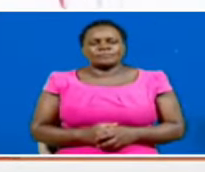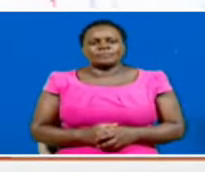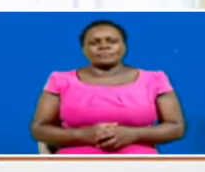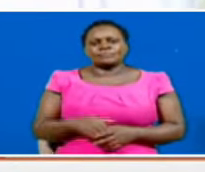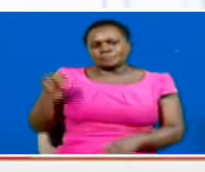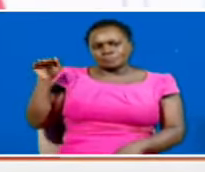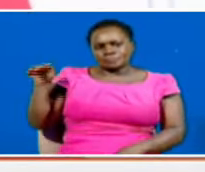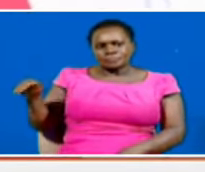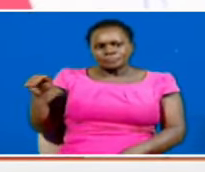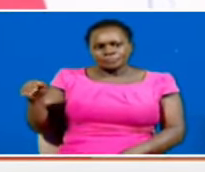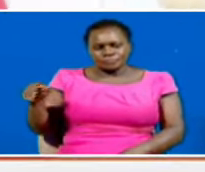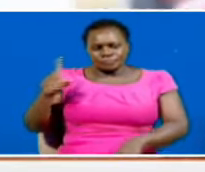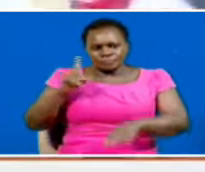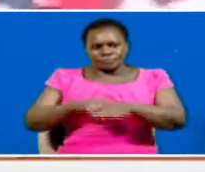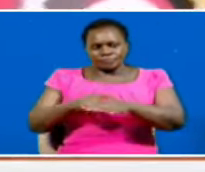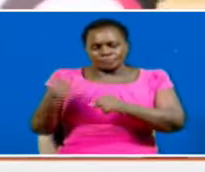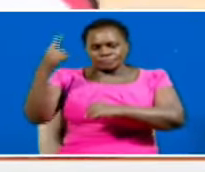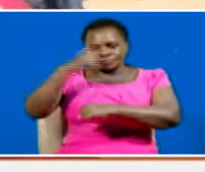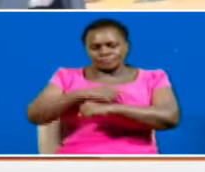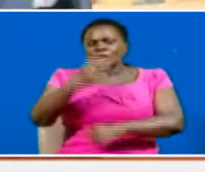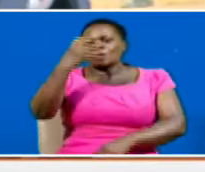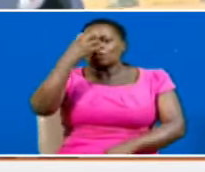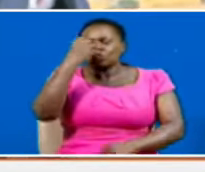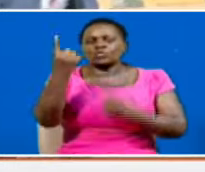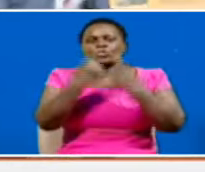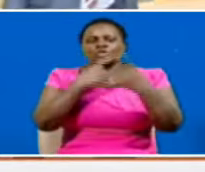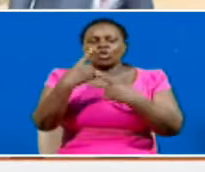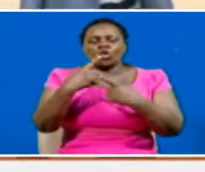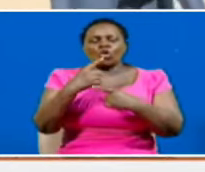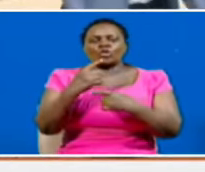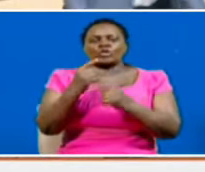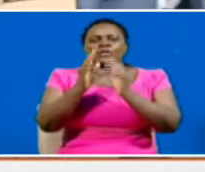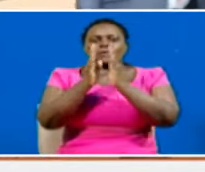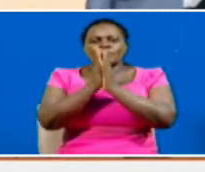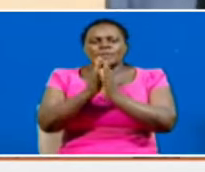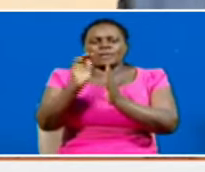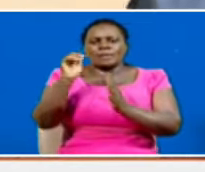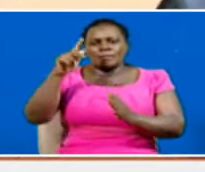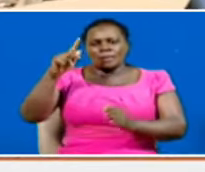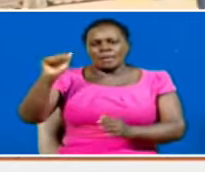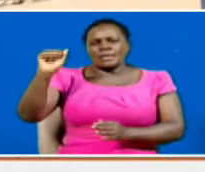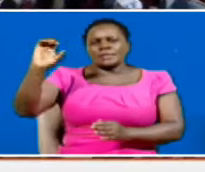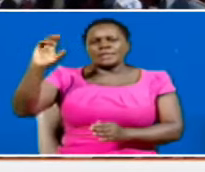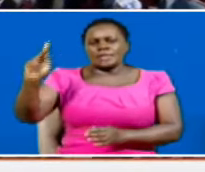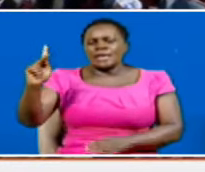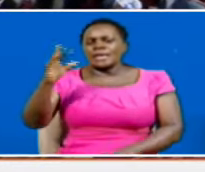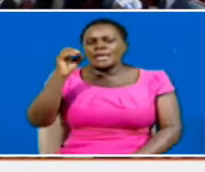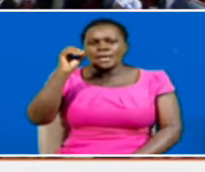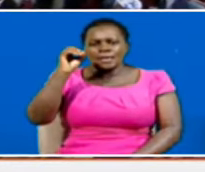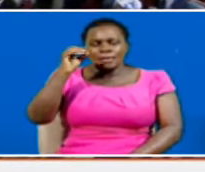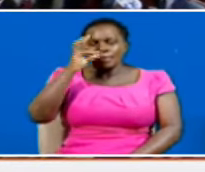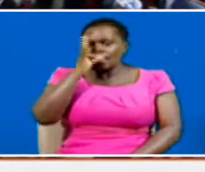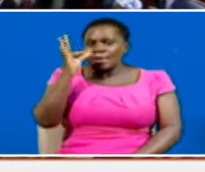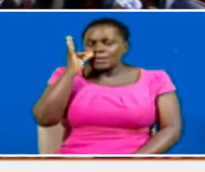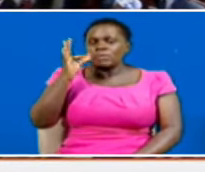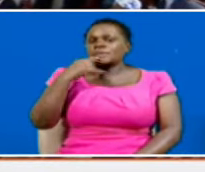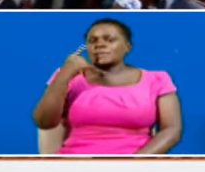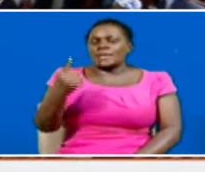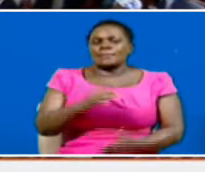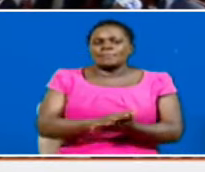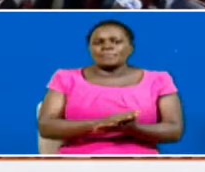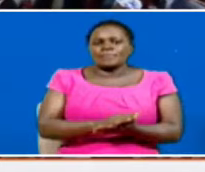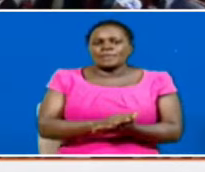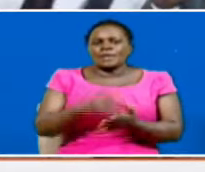Earlier, during the day, President William Ruto, while speaking in a Sunday service at ACK St. Peter's Cathedral in Nyeri, said that